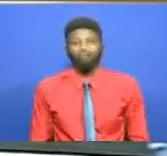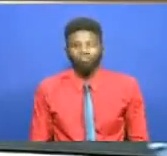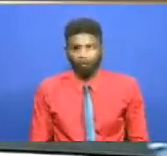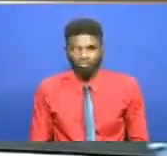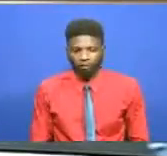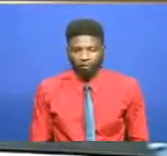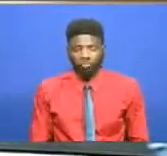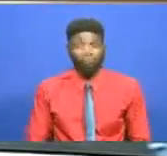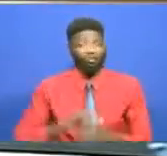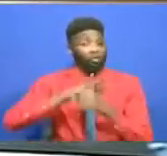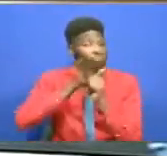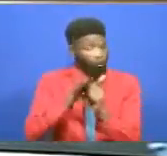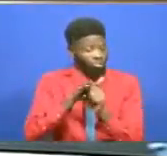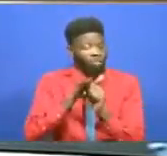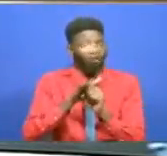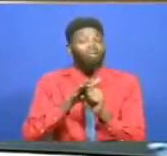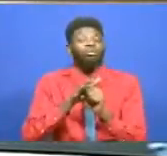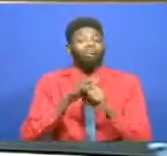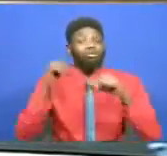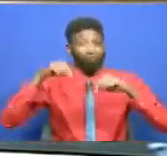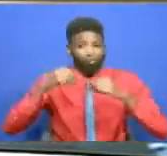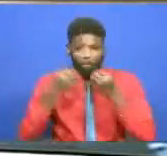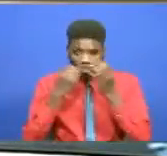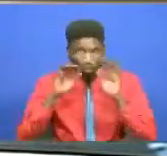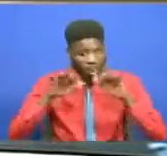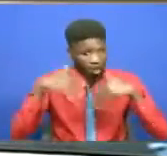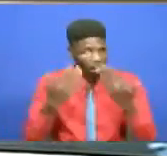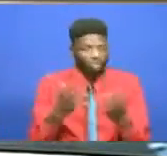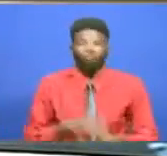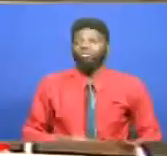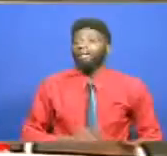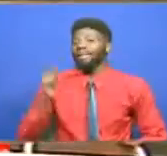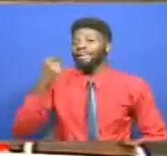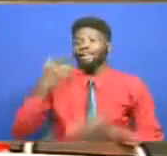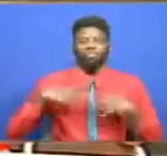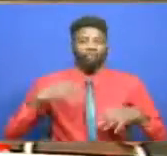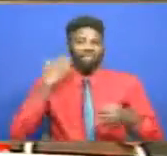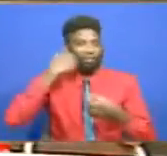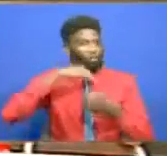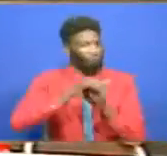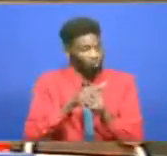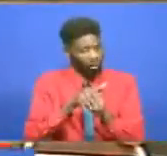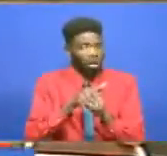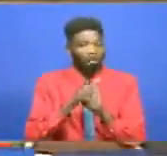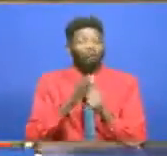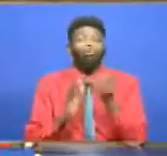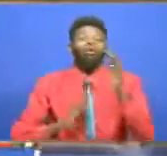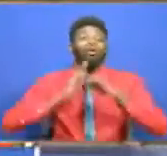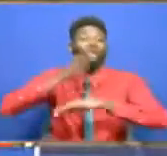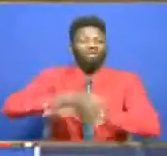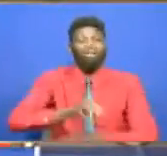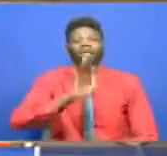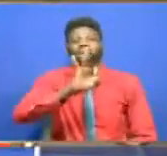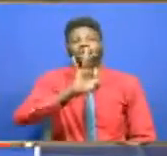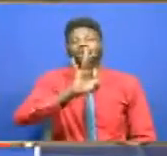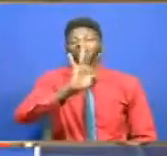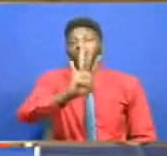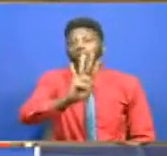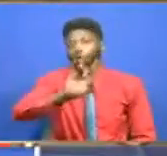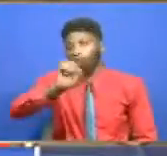And on the coronavirus daily update, the country's COVID-19 caseload surged past the 34,000 mark